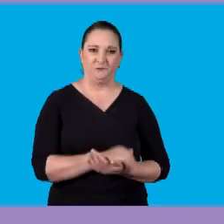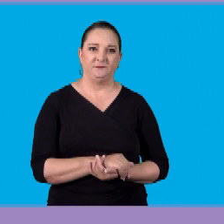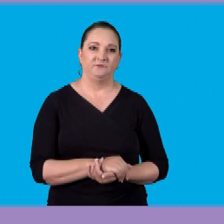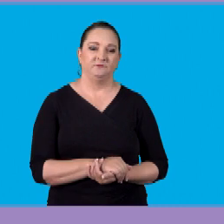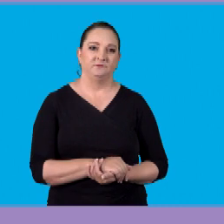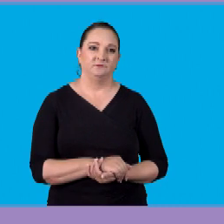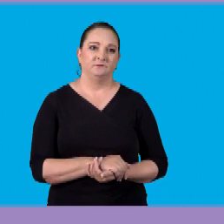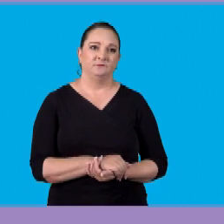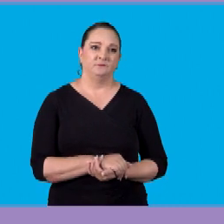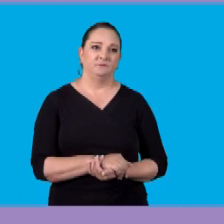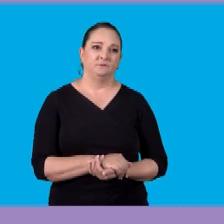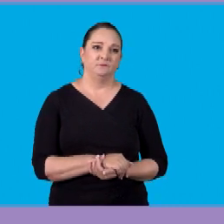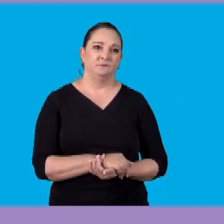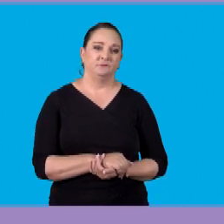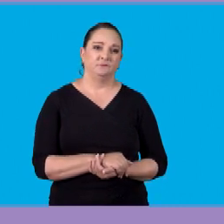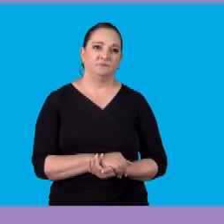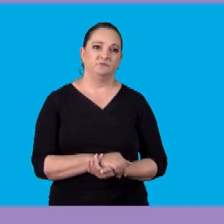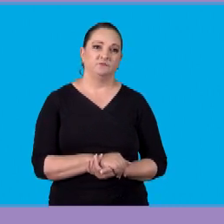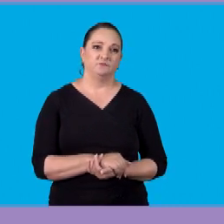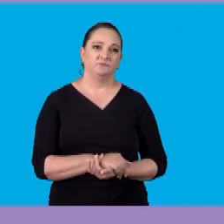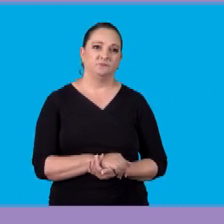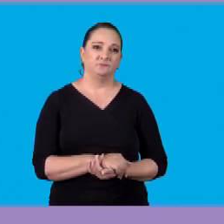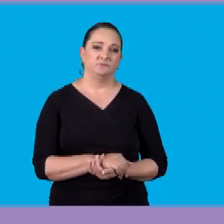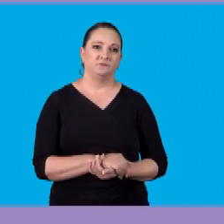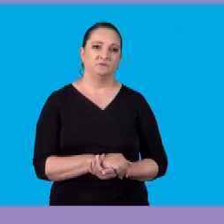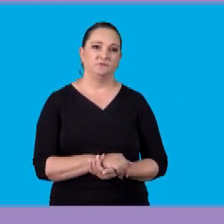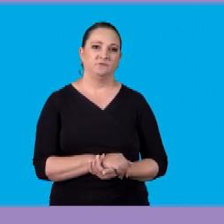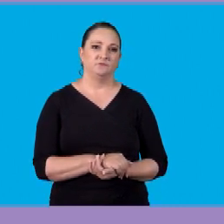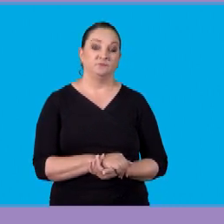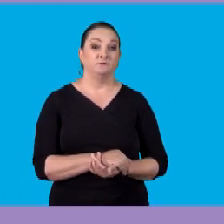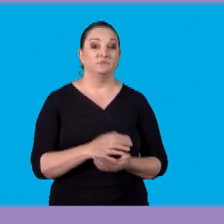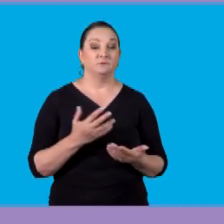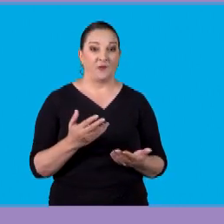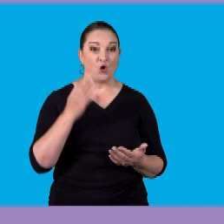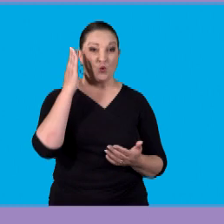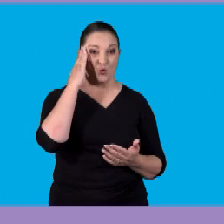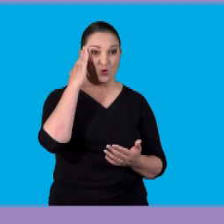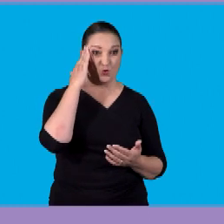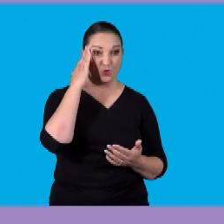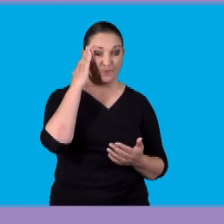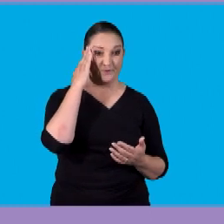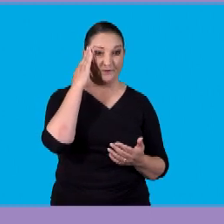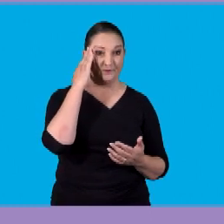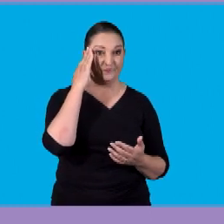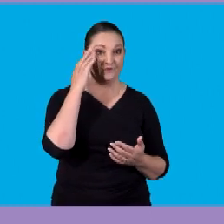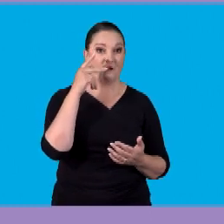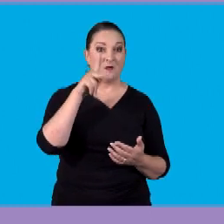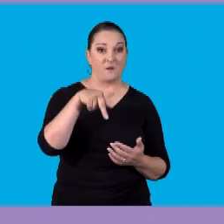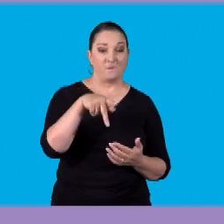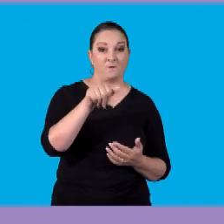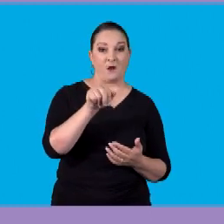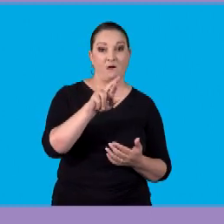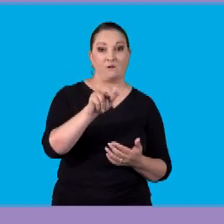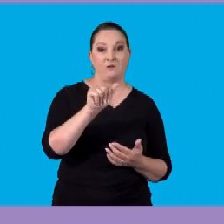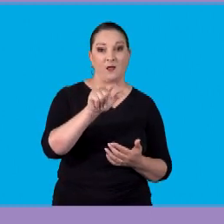rhombus. So we know that with a